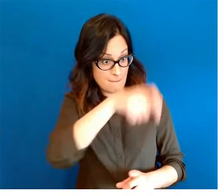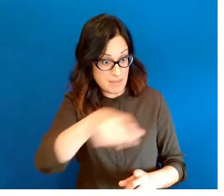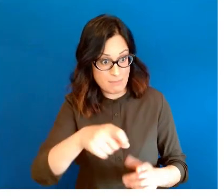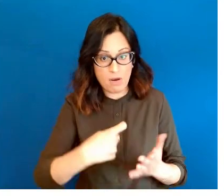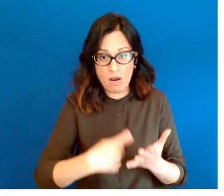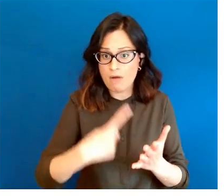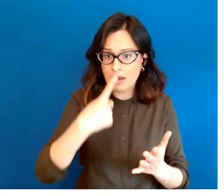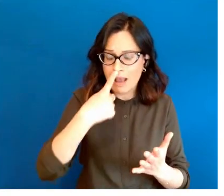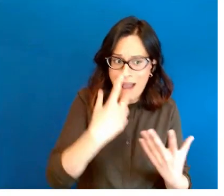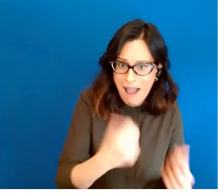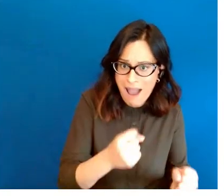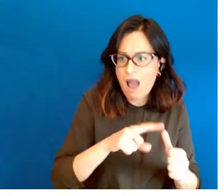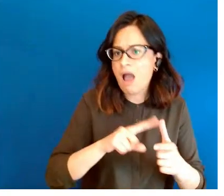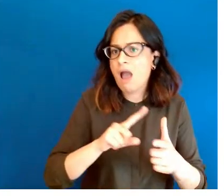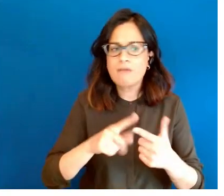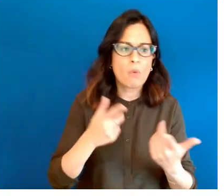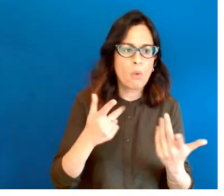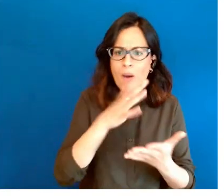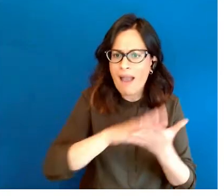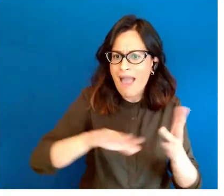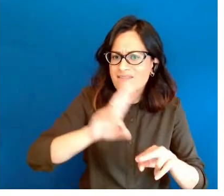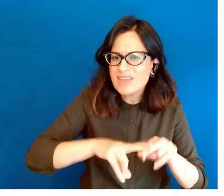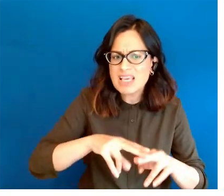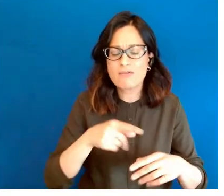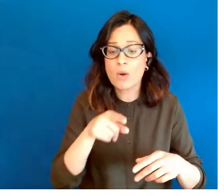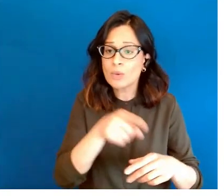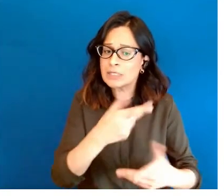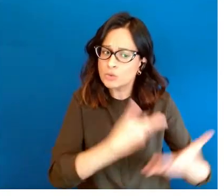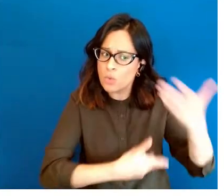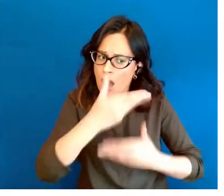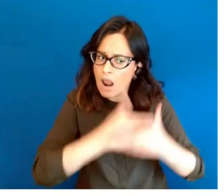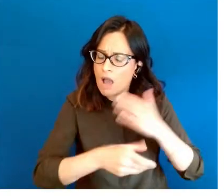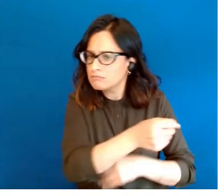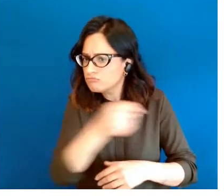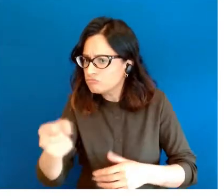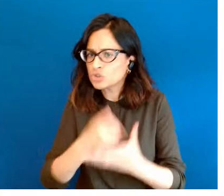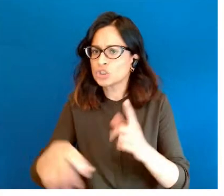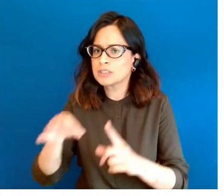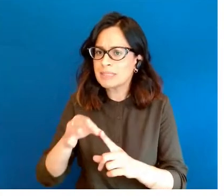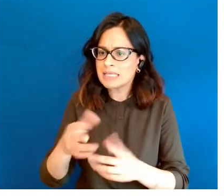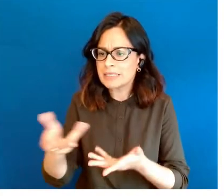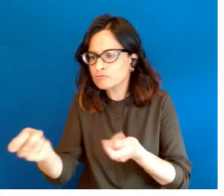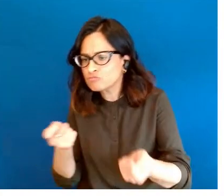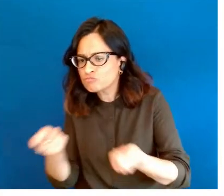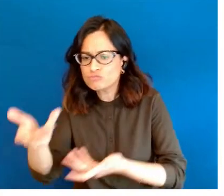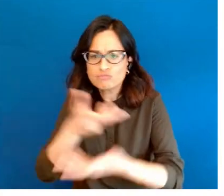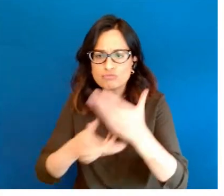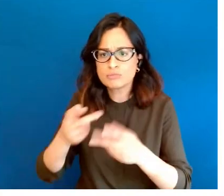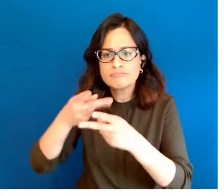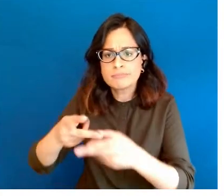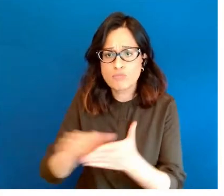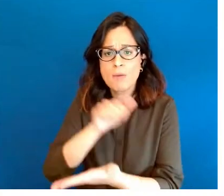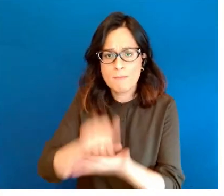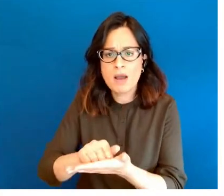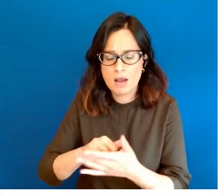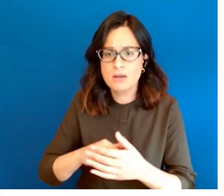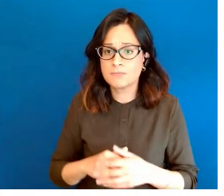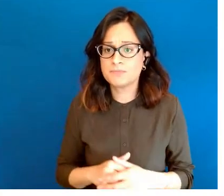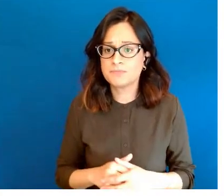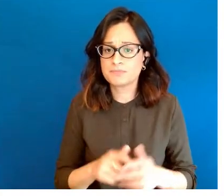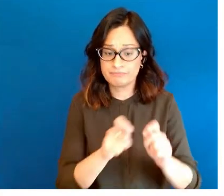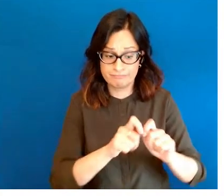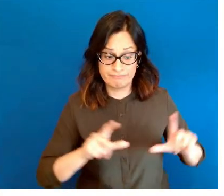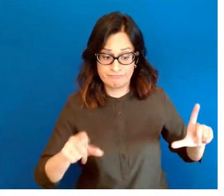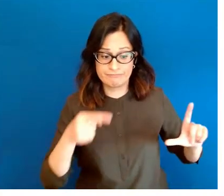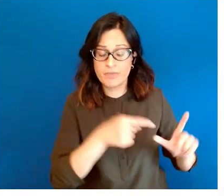seeking a consultation the time of day and listen to their story so we can manage them properly. One thing a pharmacist can't